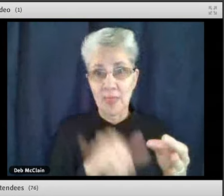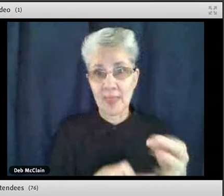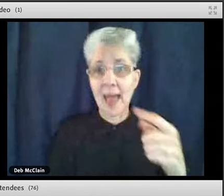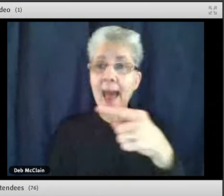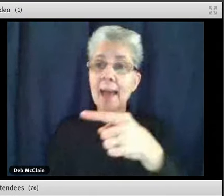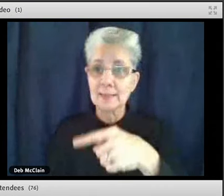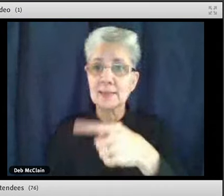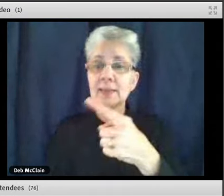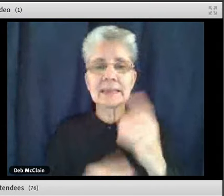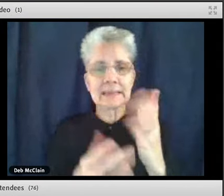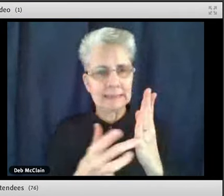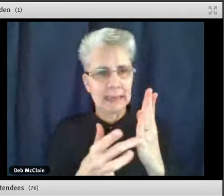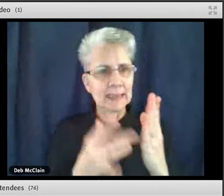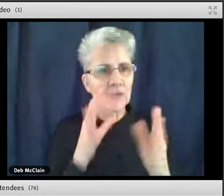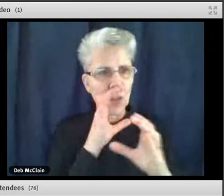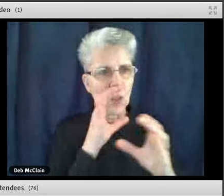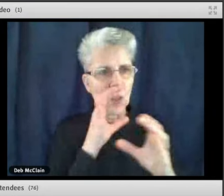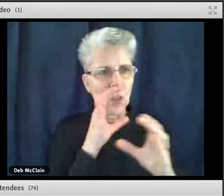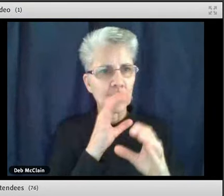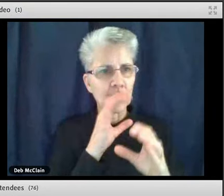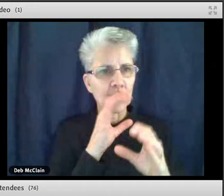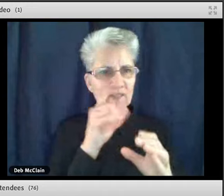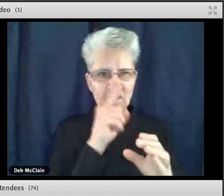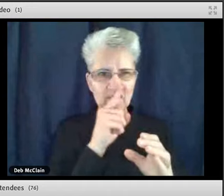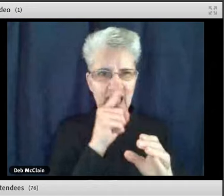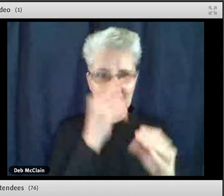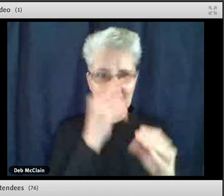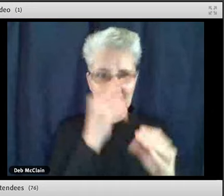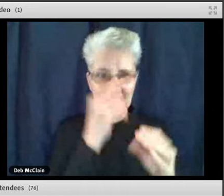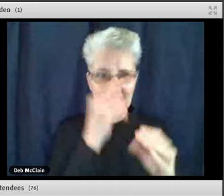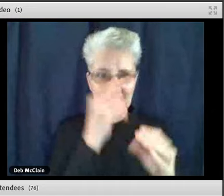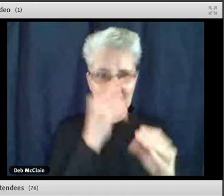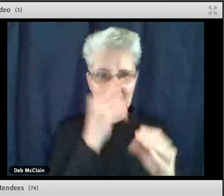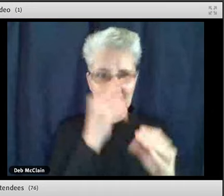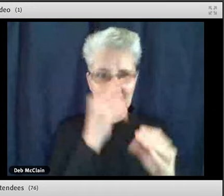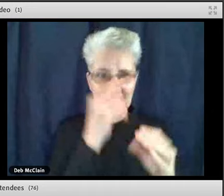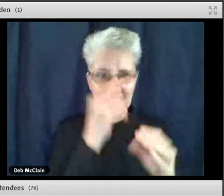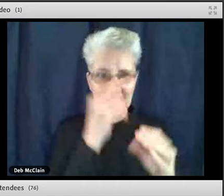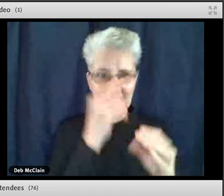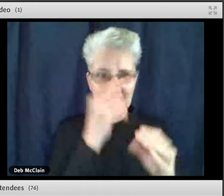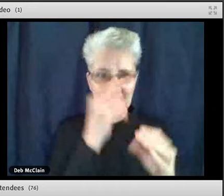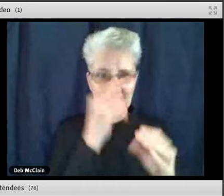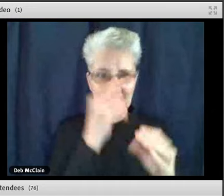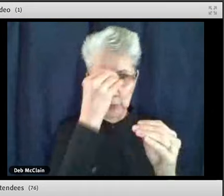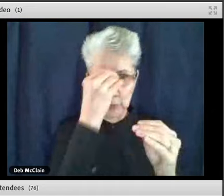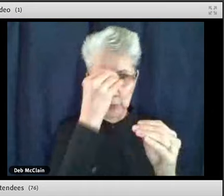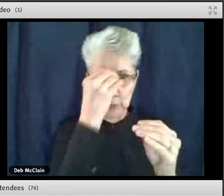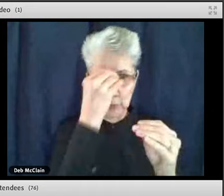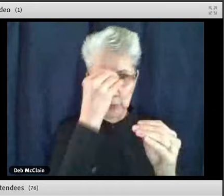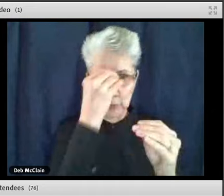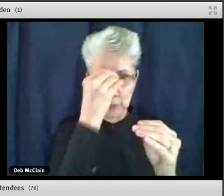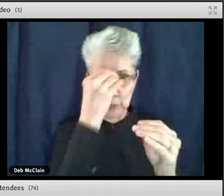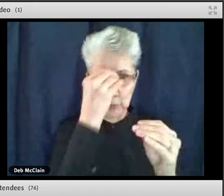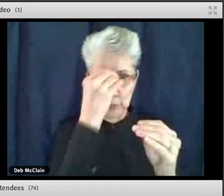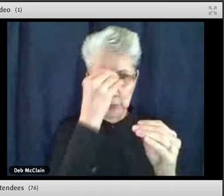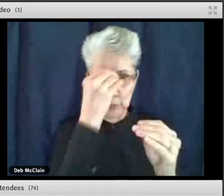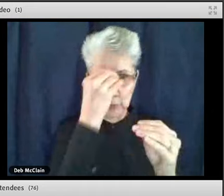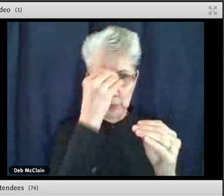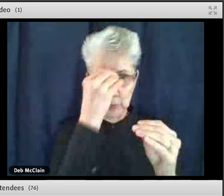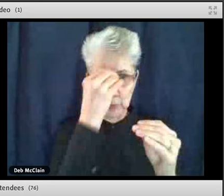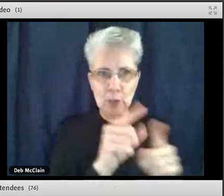about instruction at a distance for college libraries, how to prepare for the unexpected from Circe